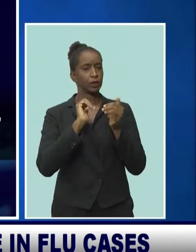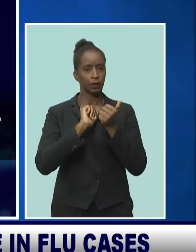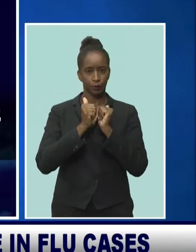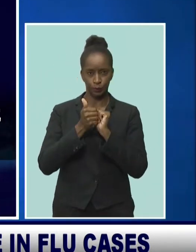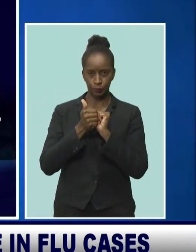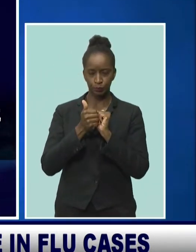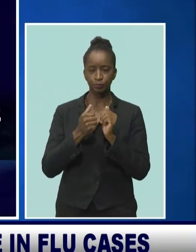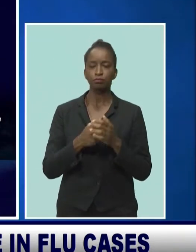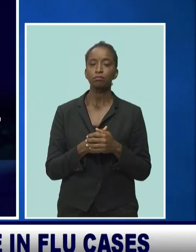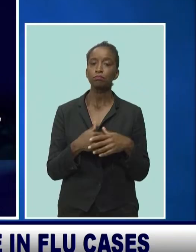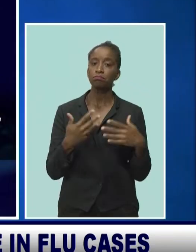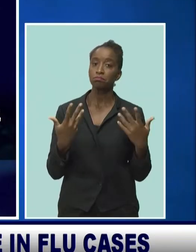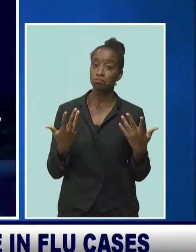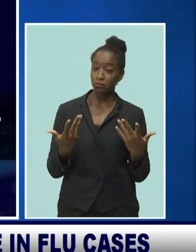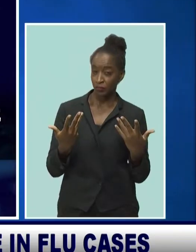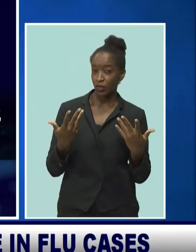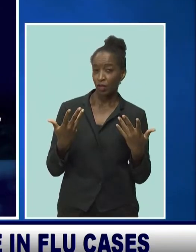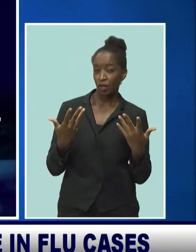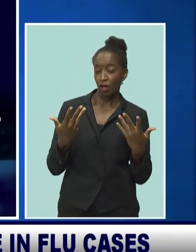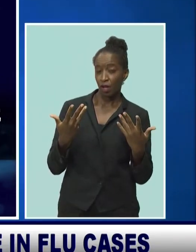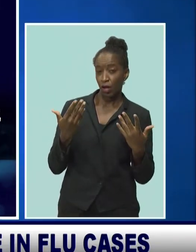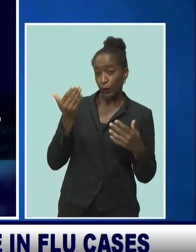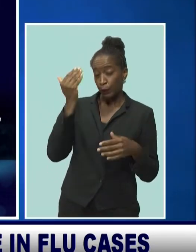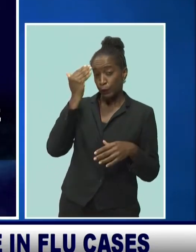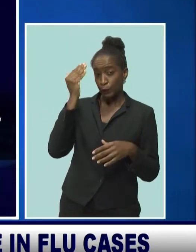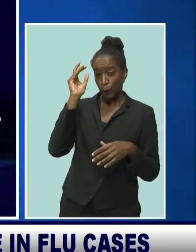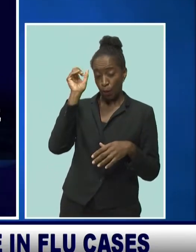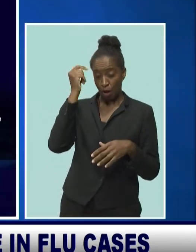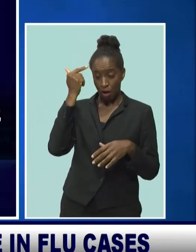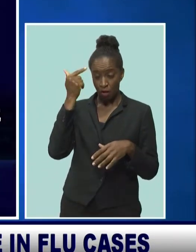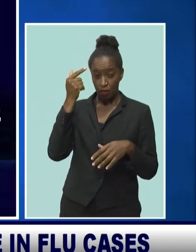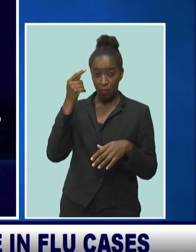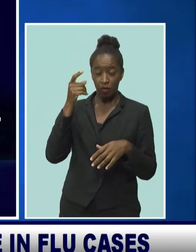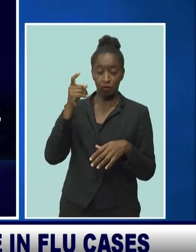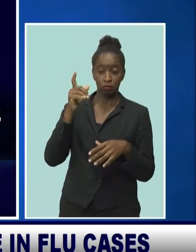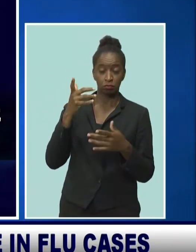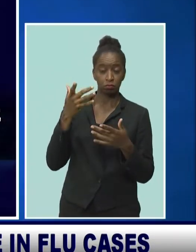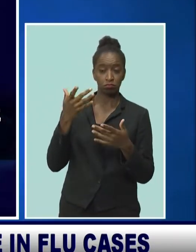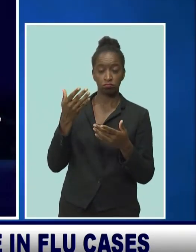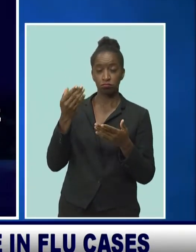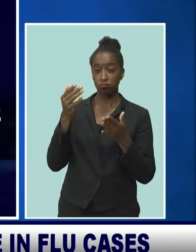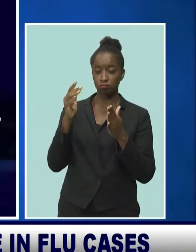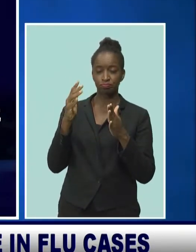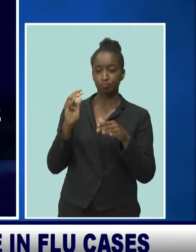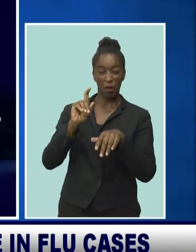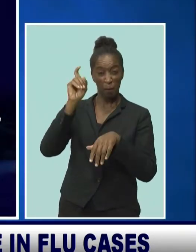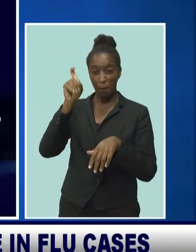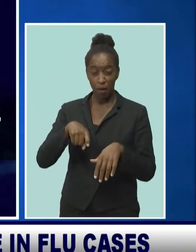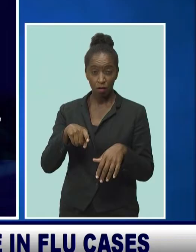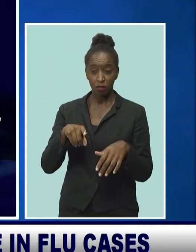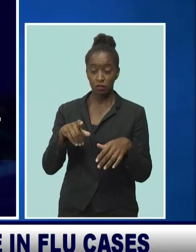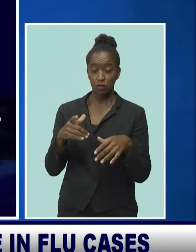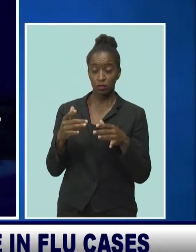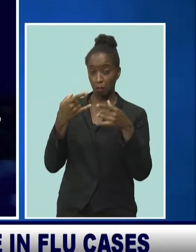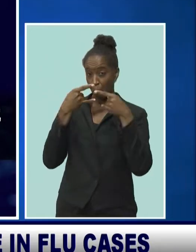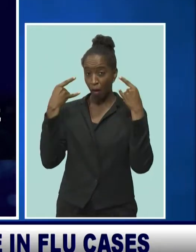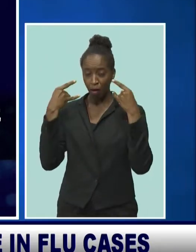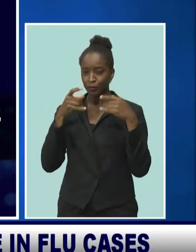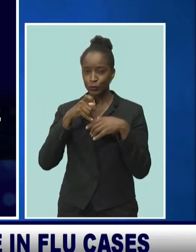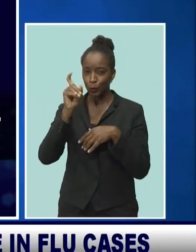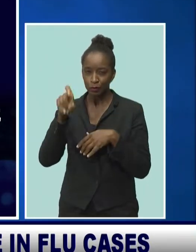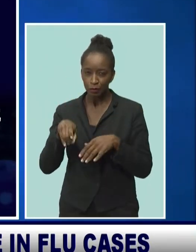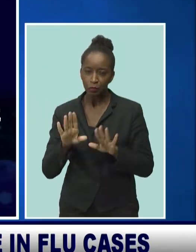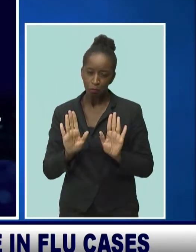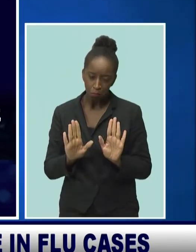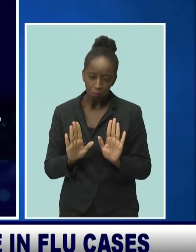know, mask mandates are no longer in force, and mask wearing in Barbados is indeed optional. But there are some groups that need